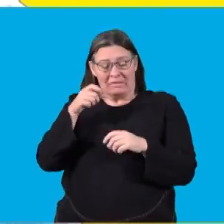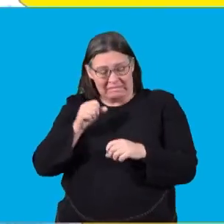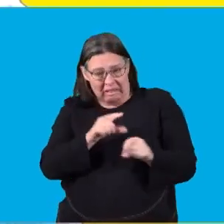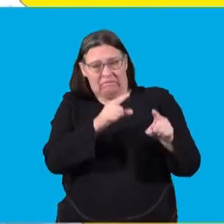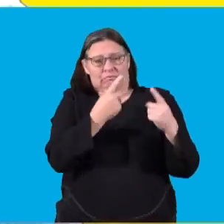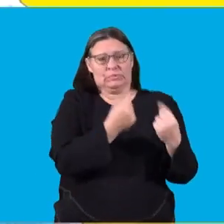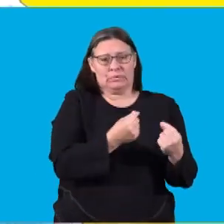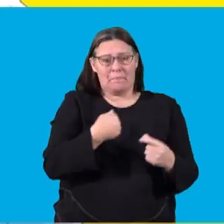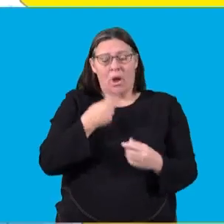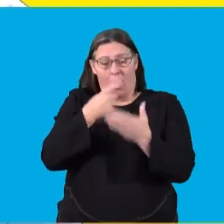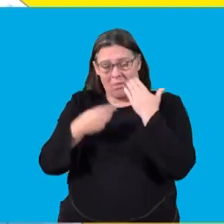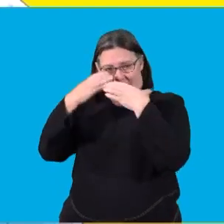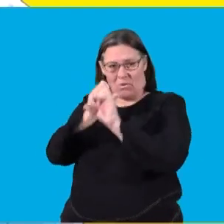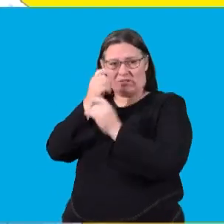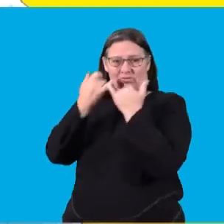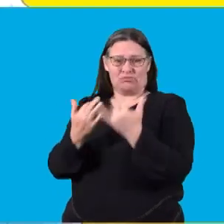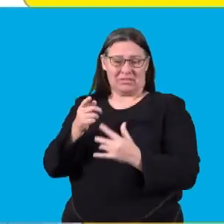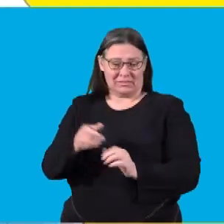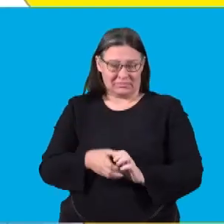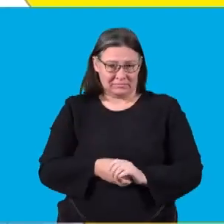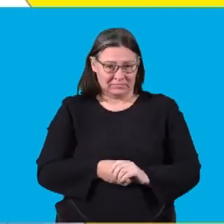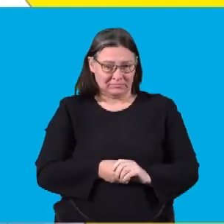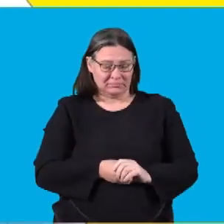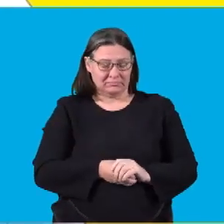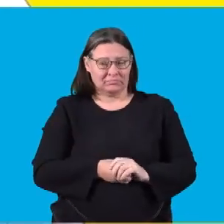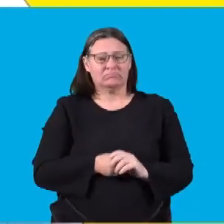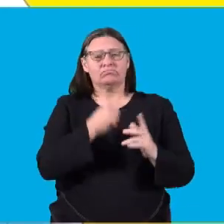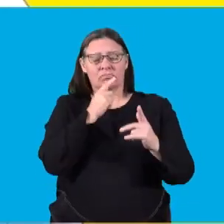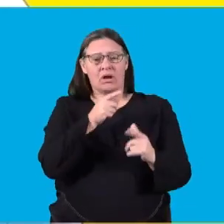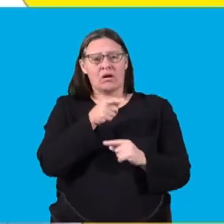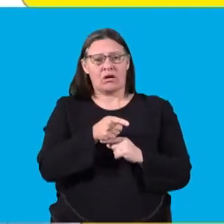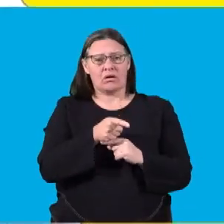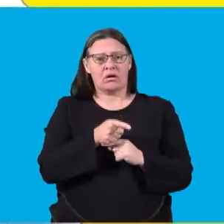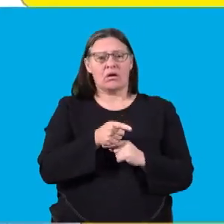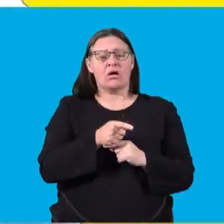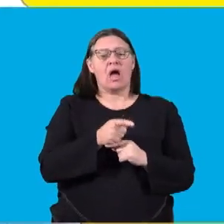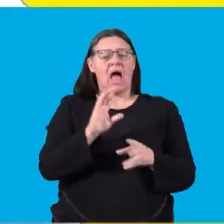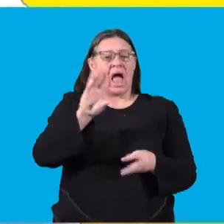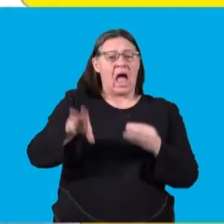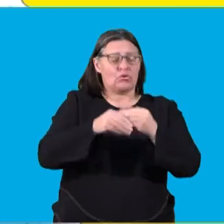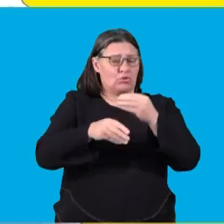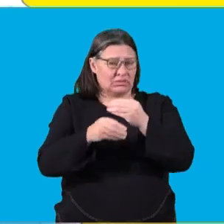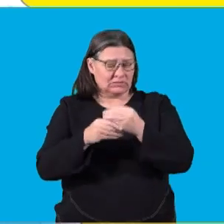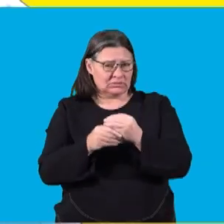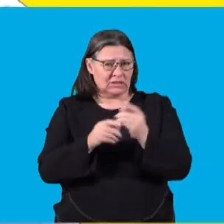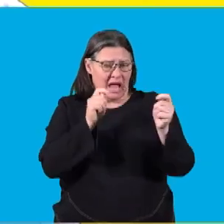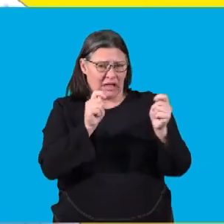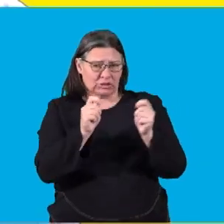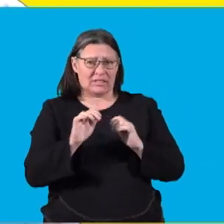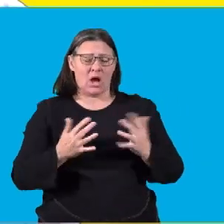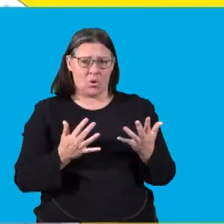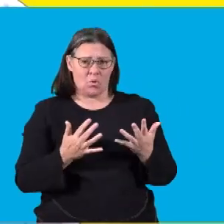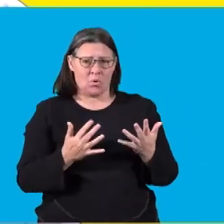class. By the end of the lesson, I will address how to adjust for accruals in the statement of